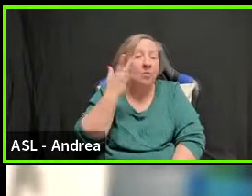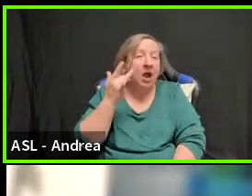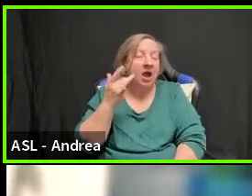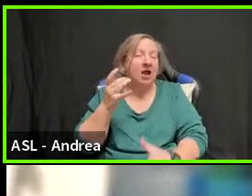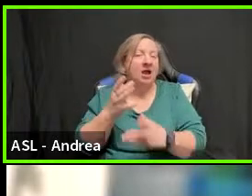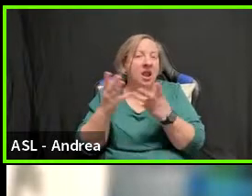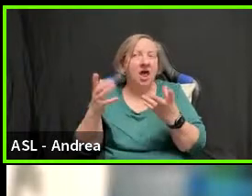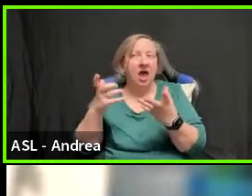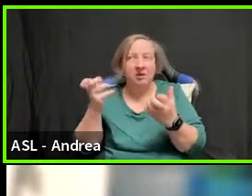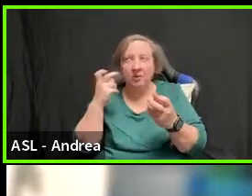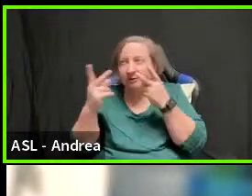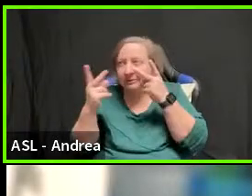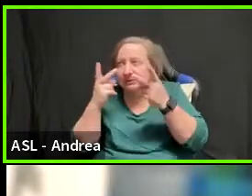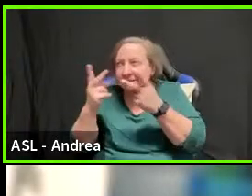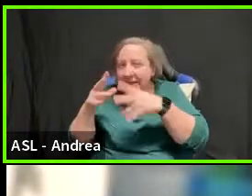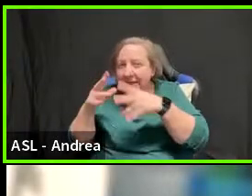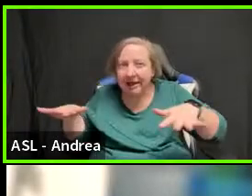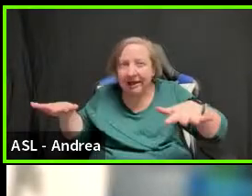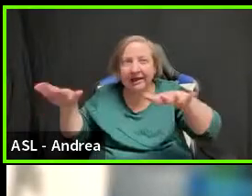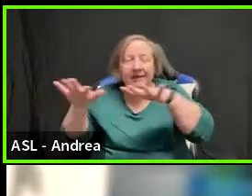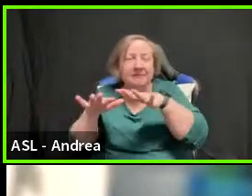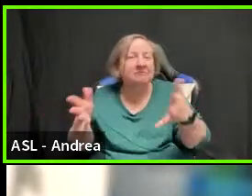I want to see.